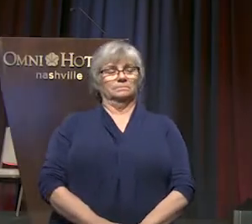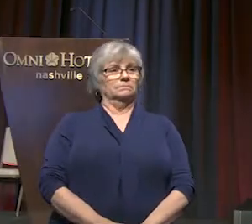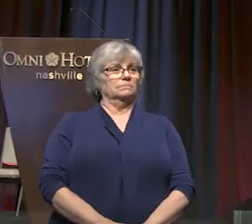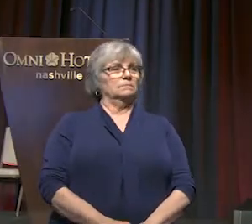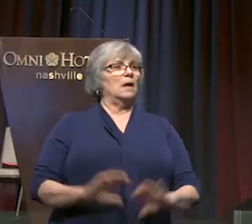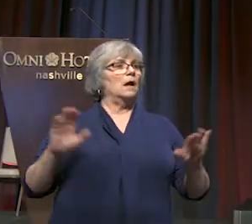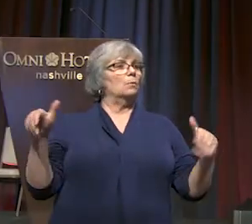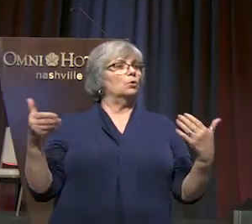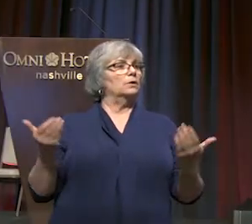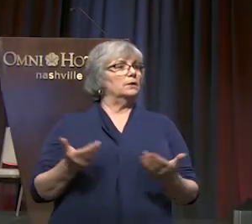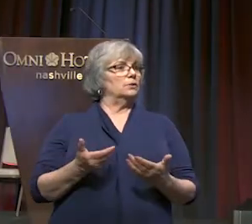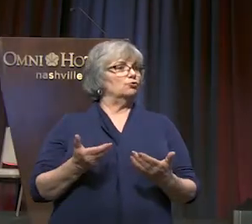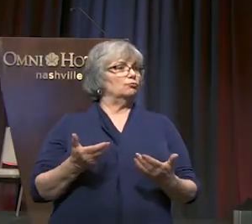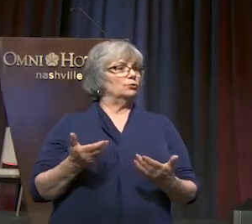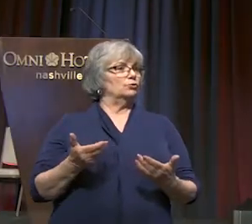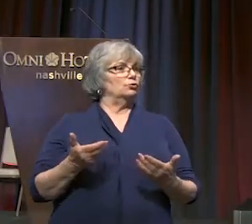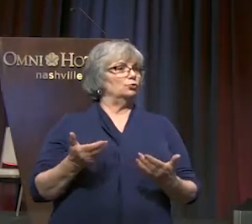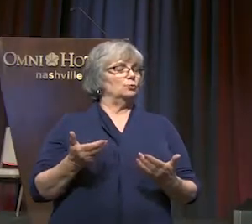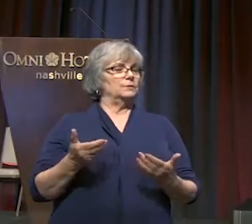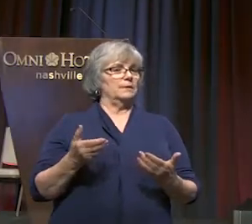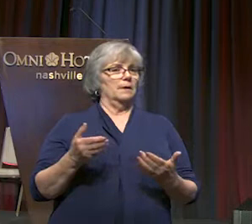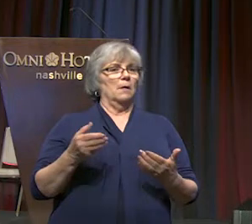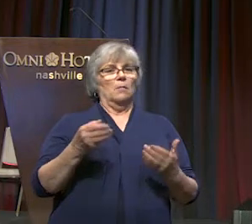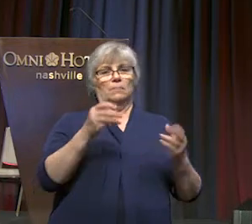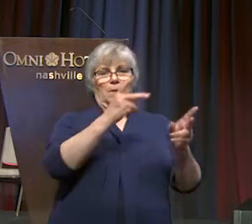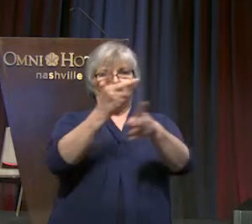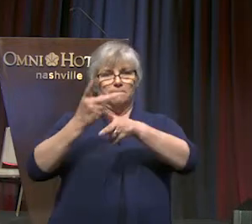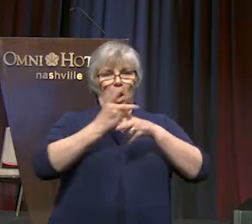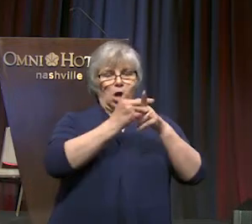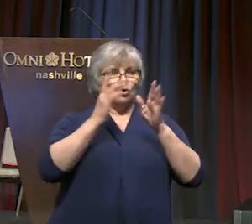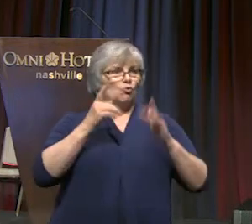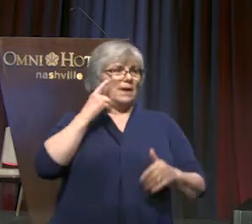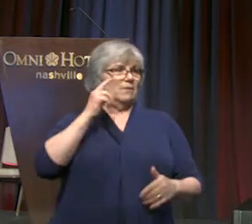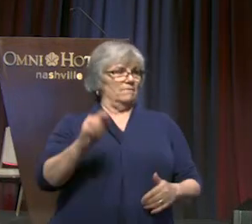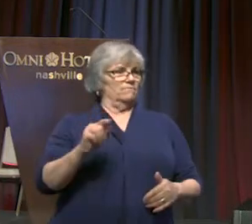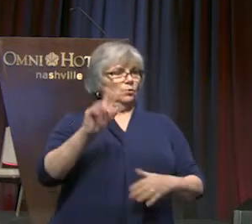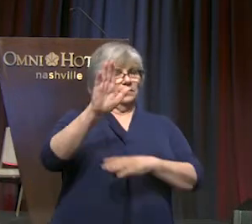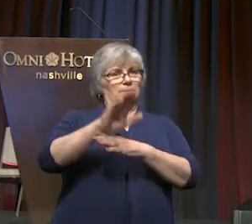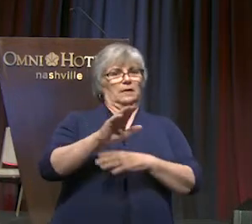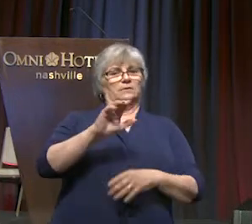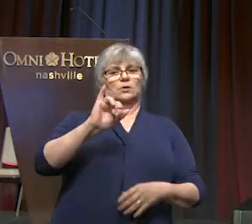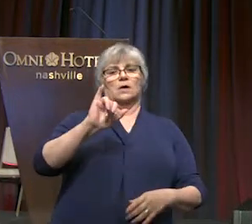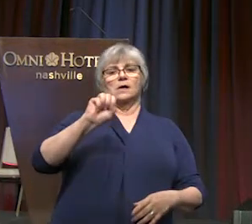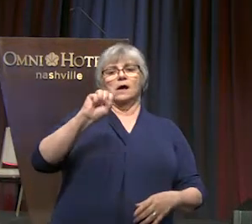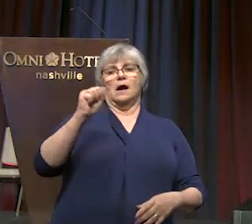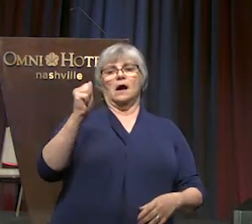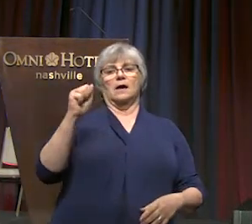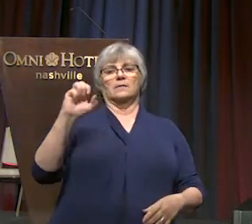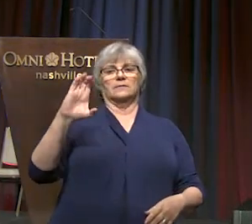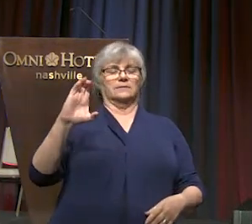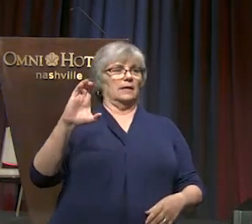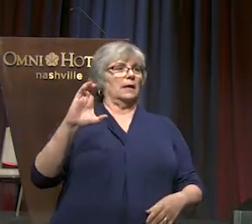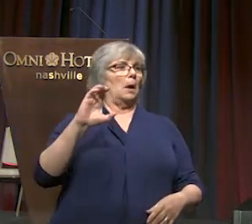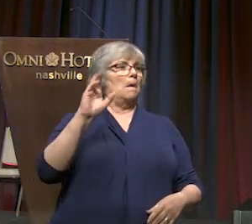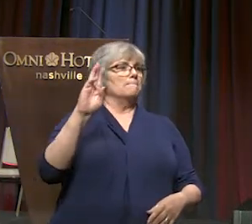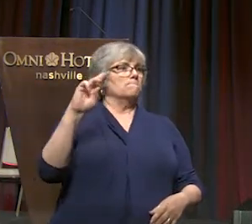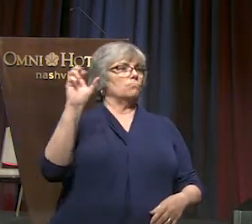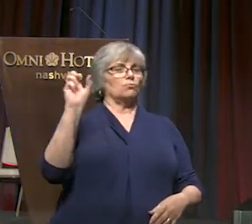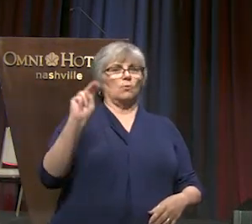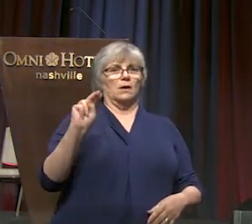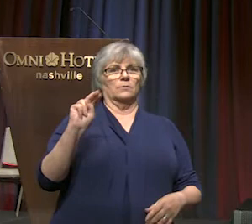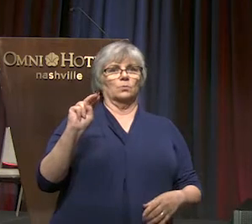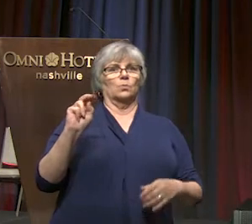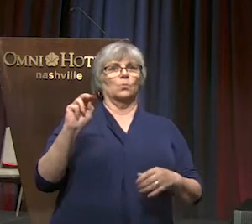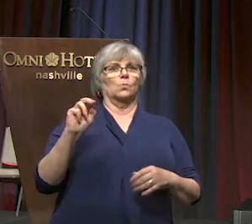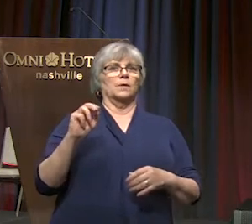I will introduce the moderator for this session, Isaac Brunn, who is with UM News and United Methodist